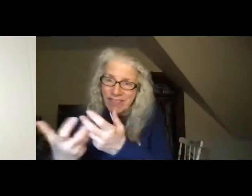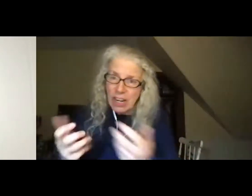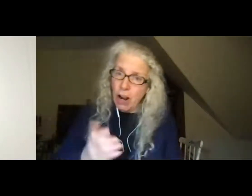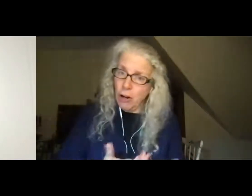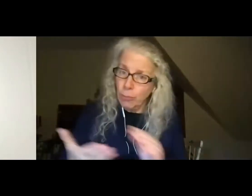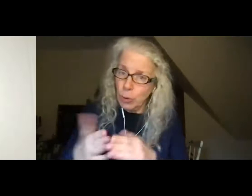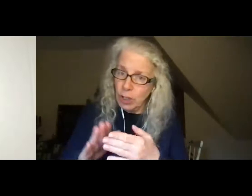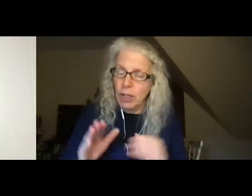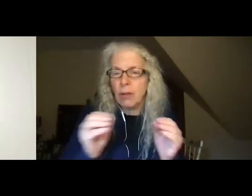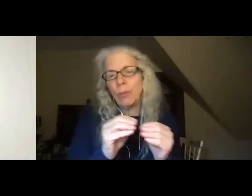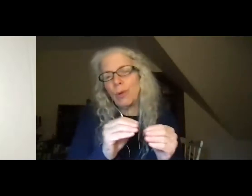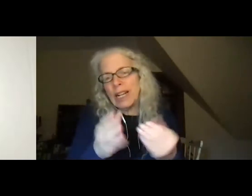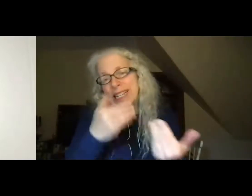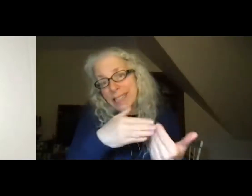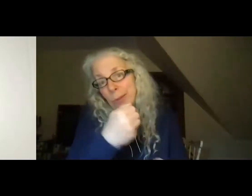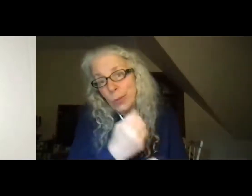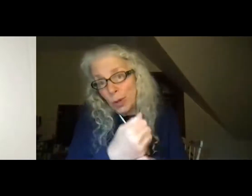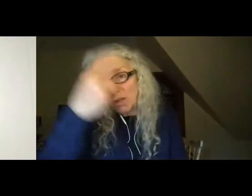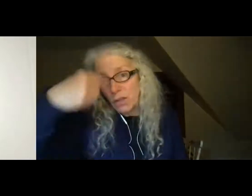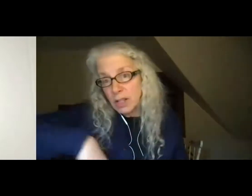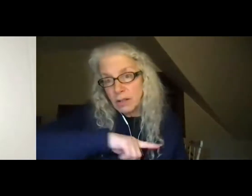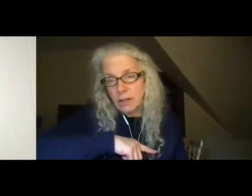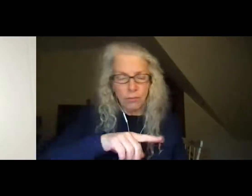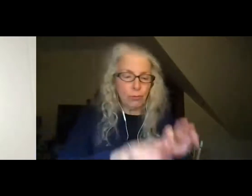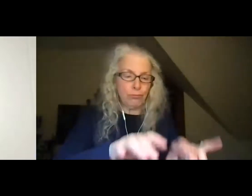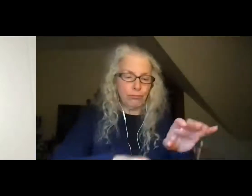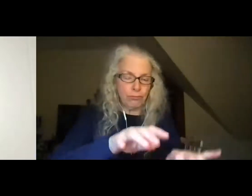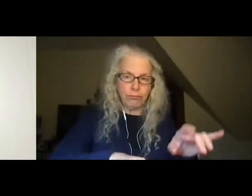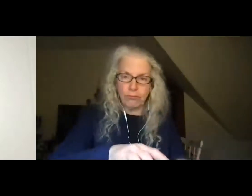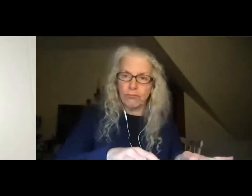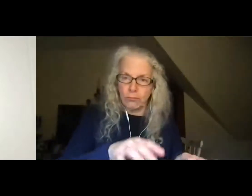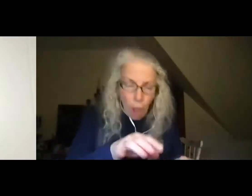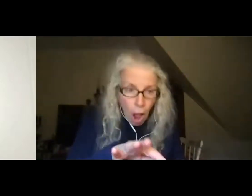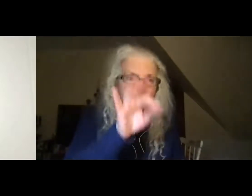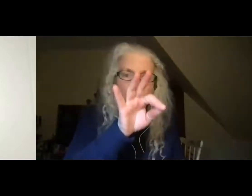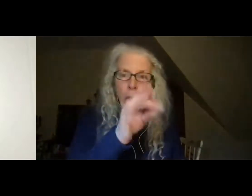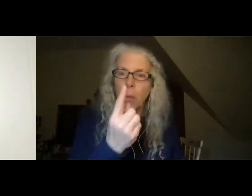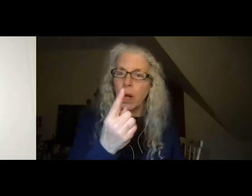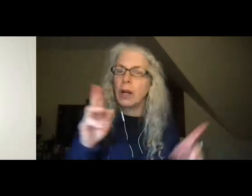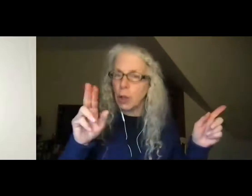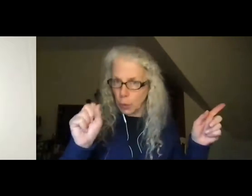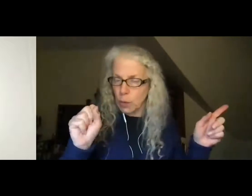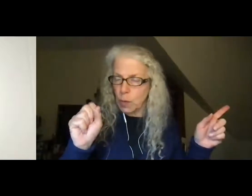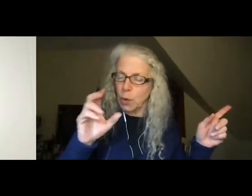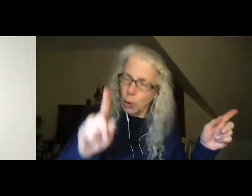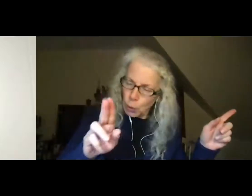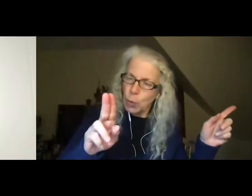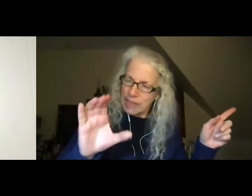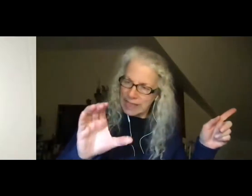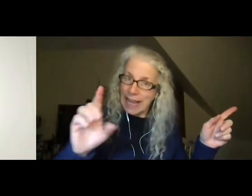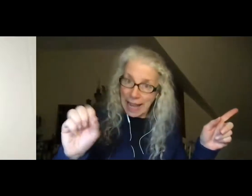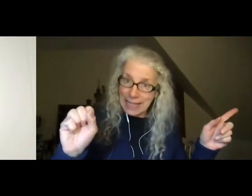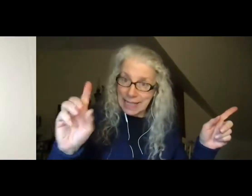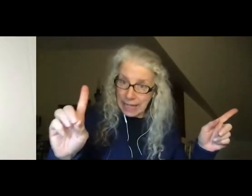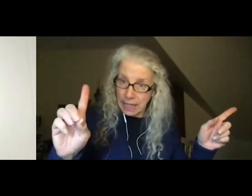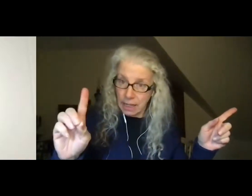certainly make our work a lot easier. And so when we did that, we identified one at UCSD. There was one developed